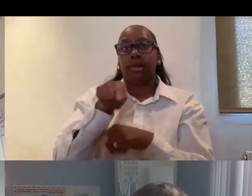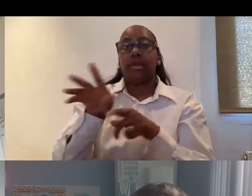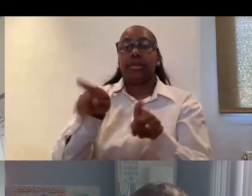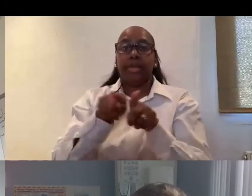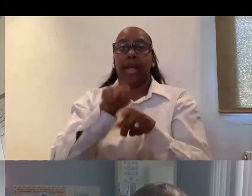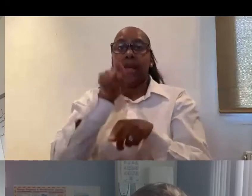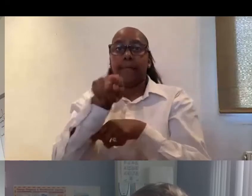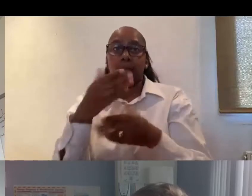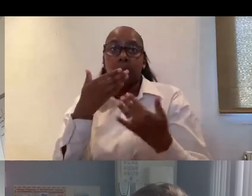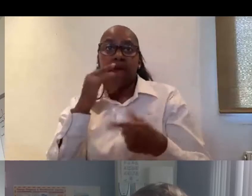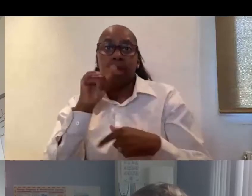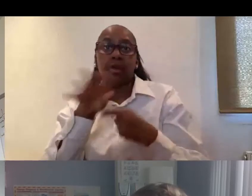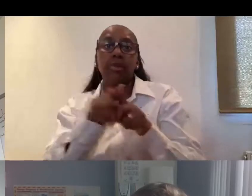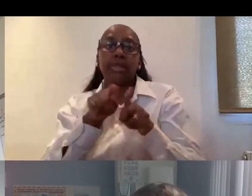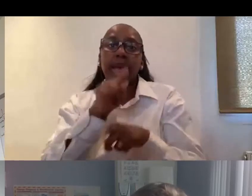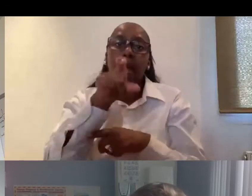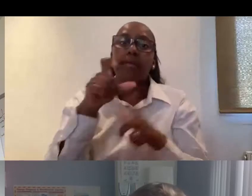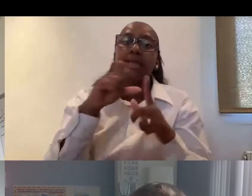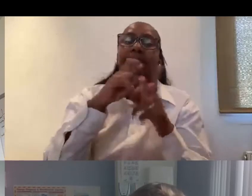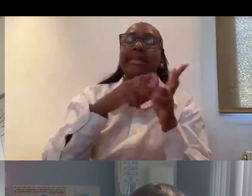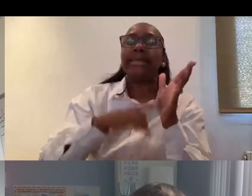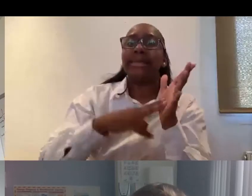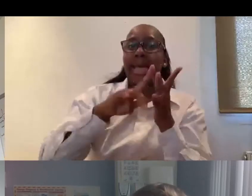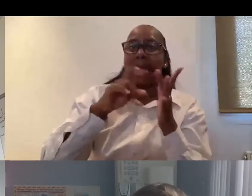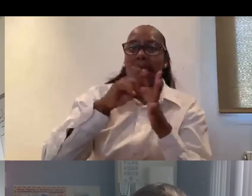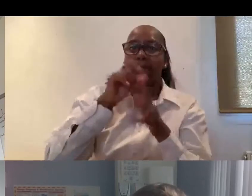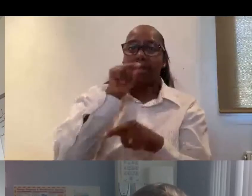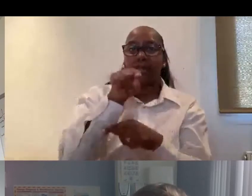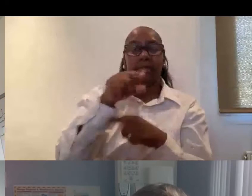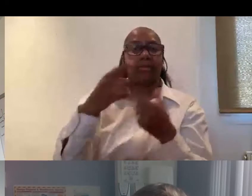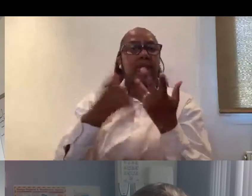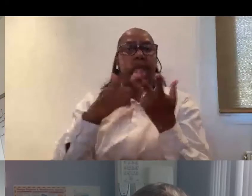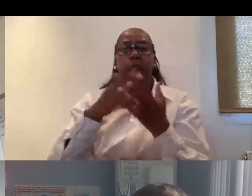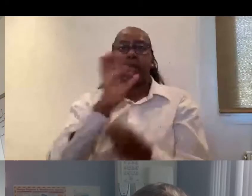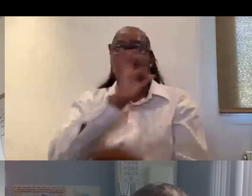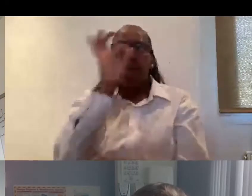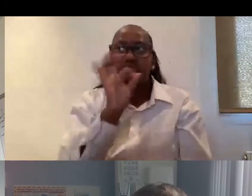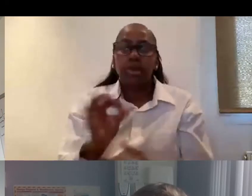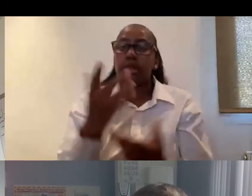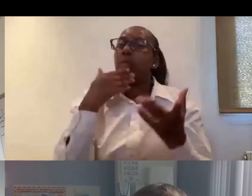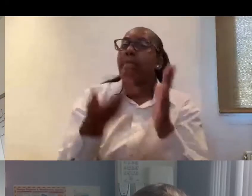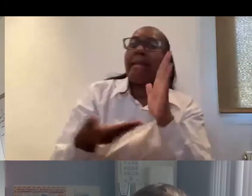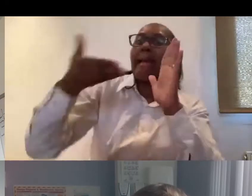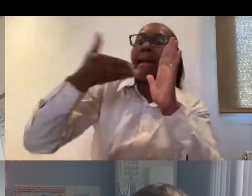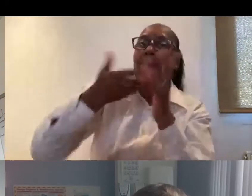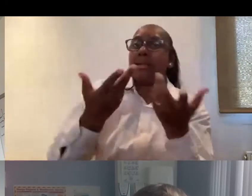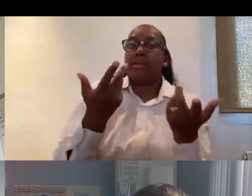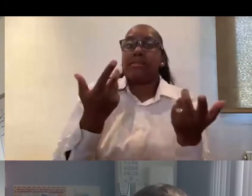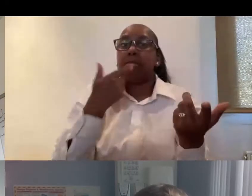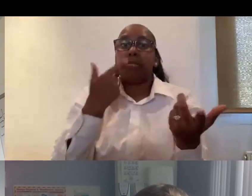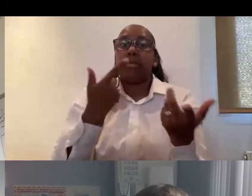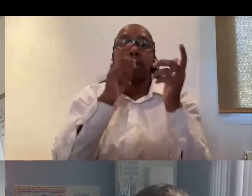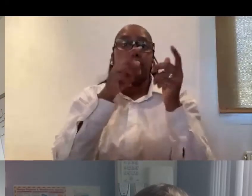And Dave will be facilitating the session with any questions and answers you have. You can add them into the chat and